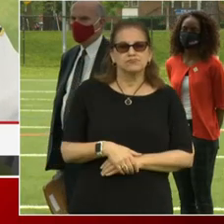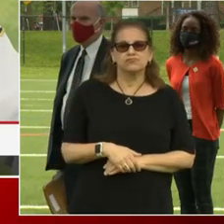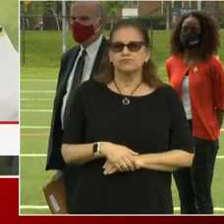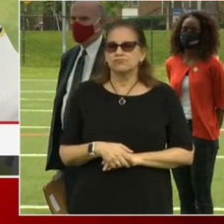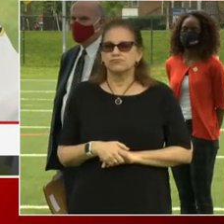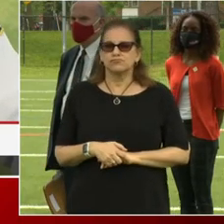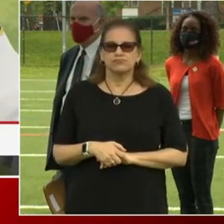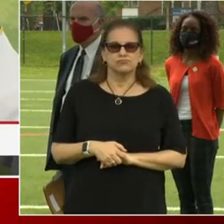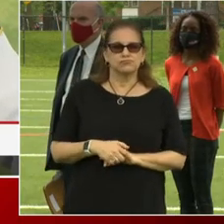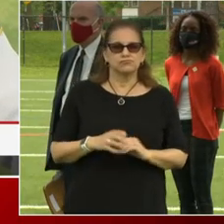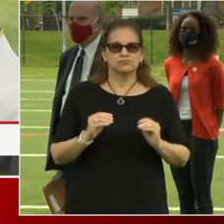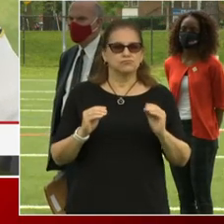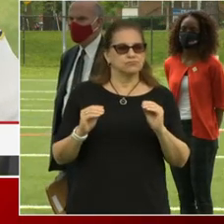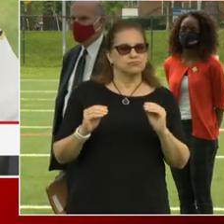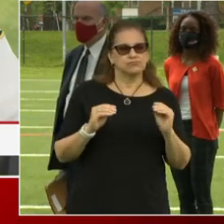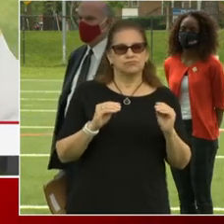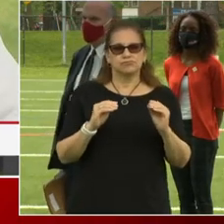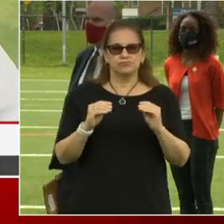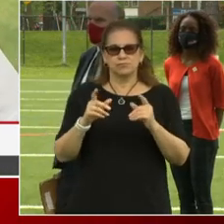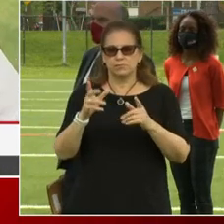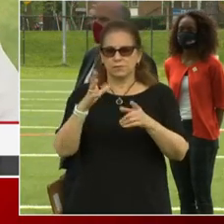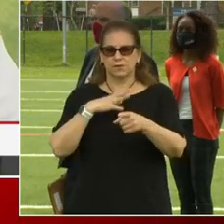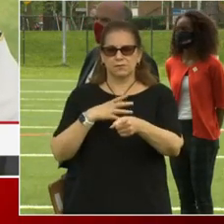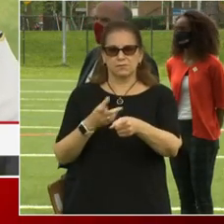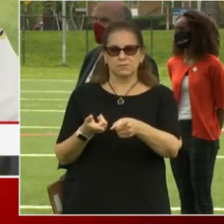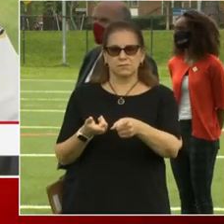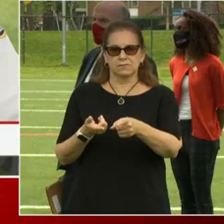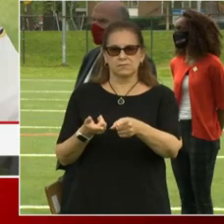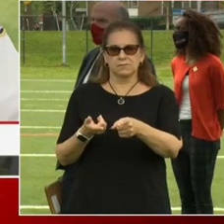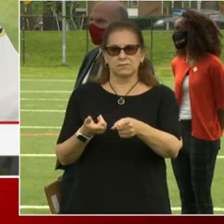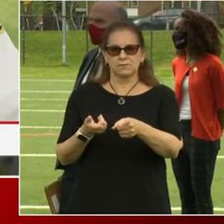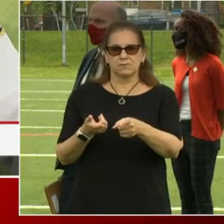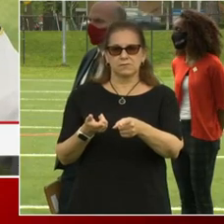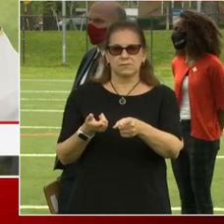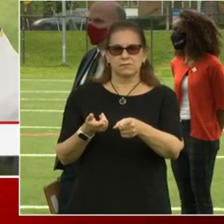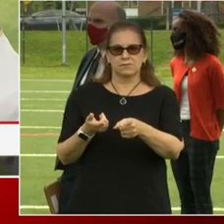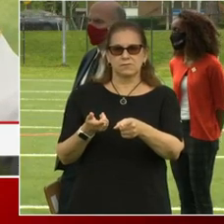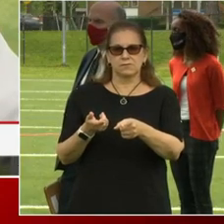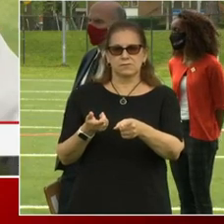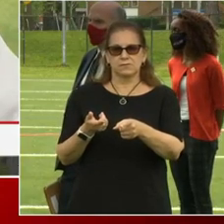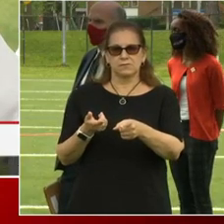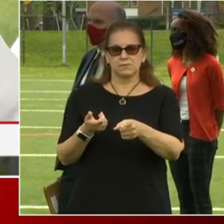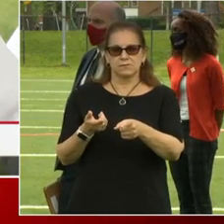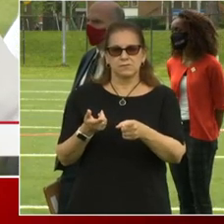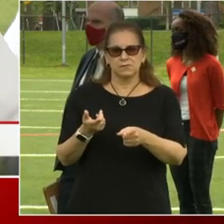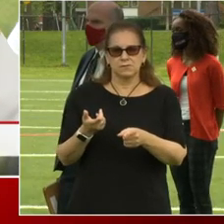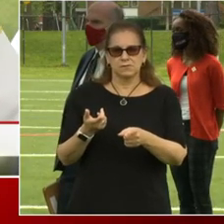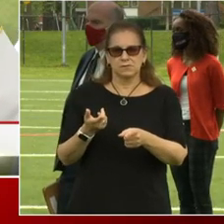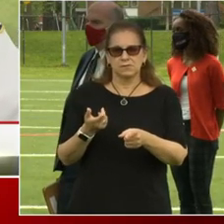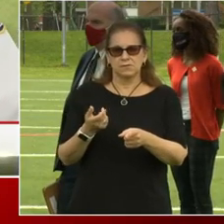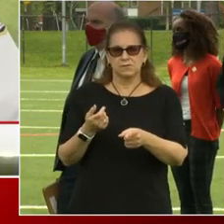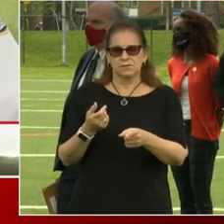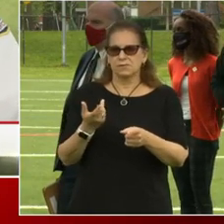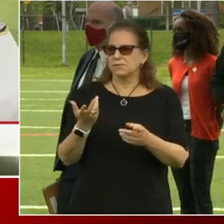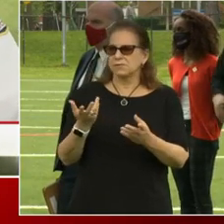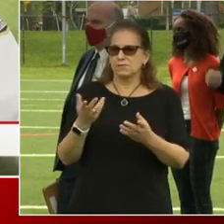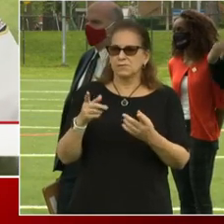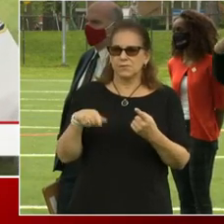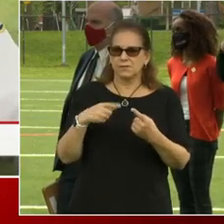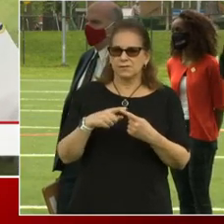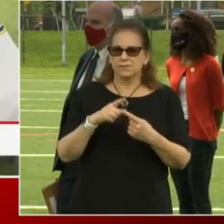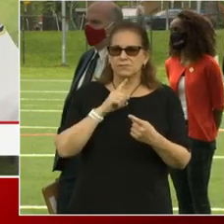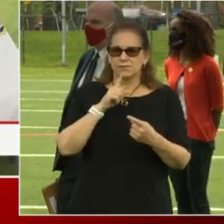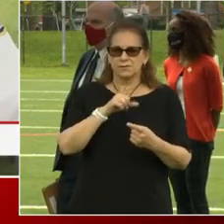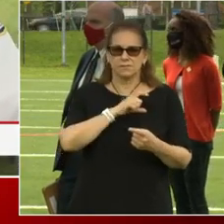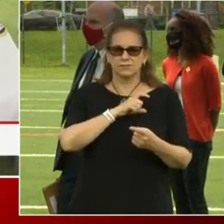he's talking to the man who, because he's talking to him, we assume he's still alive and moving. When exactly did those officers